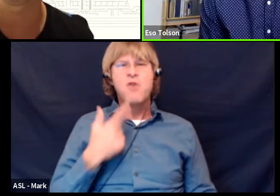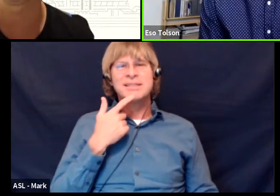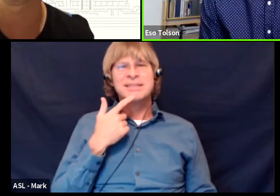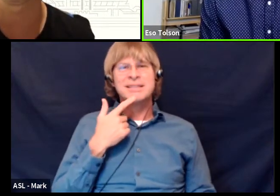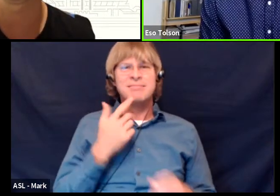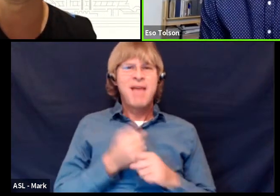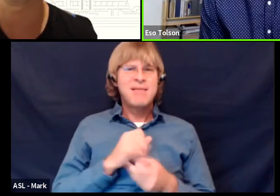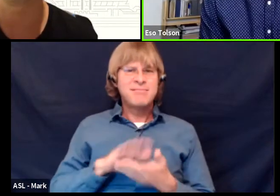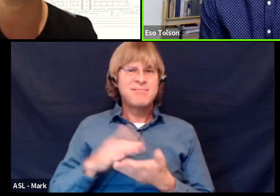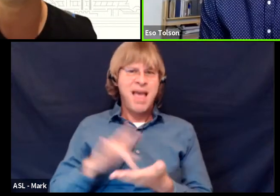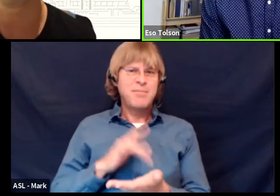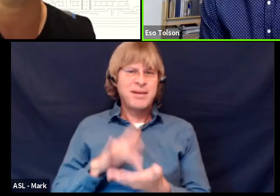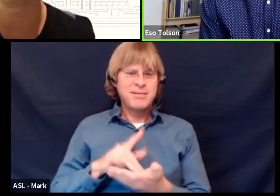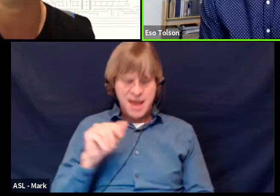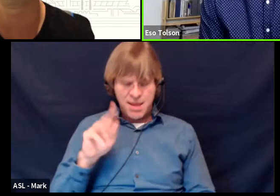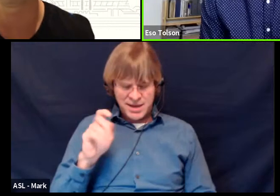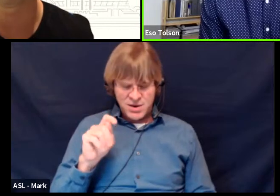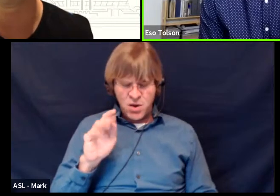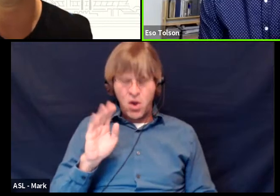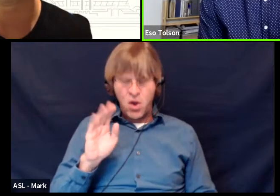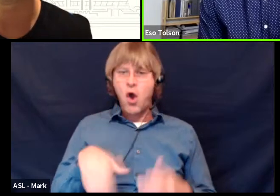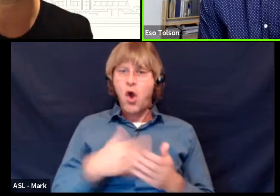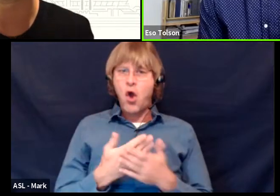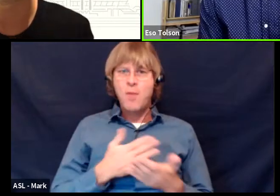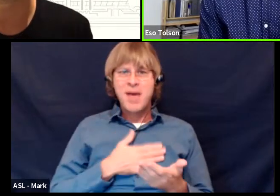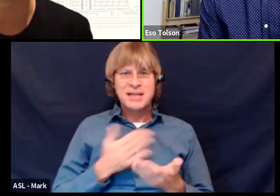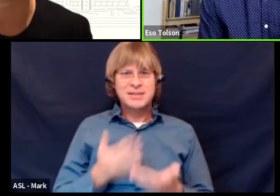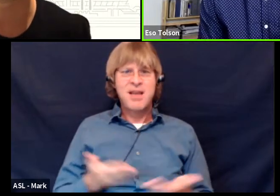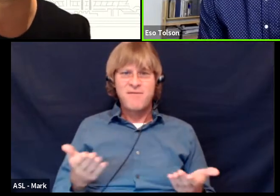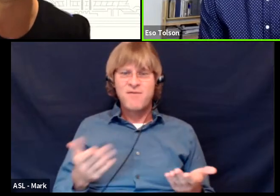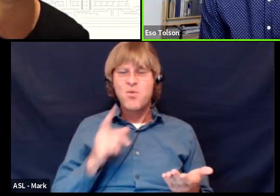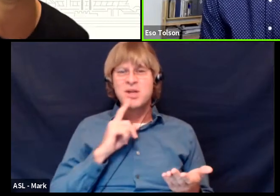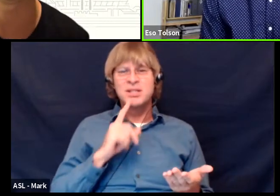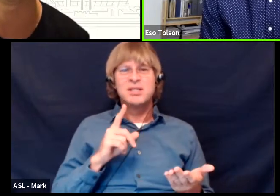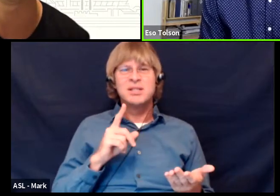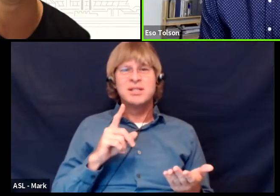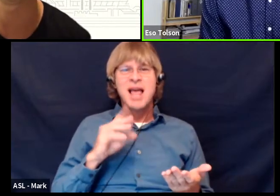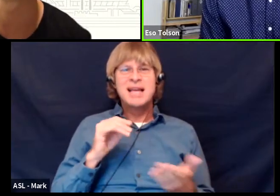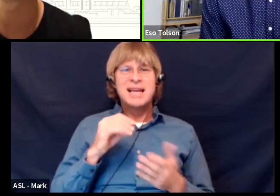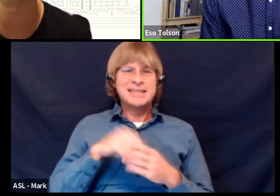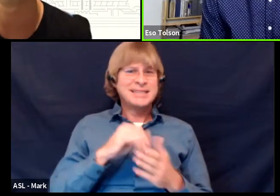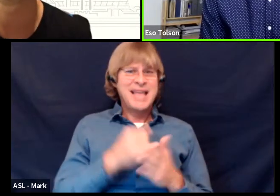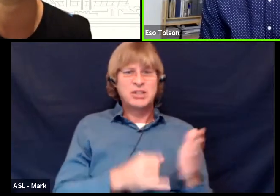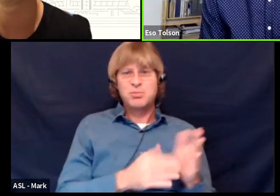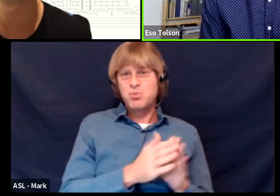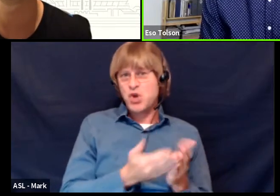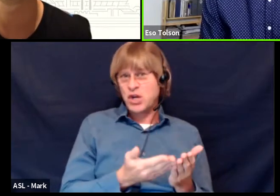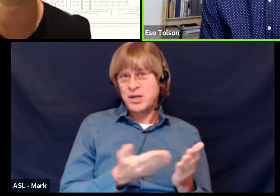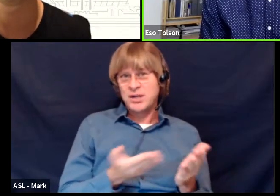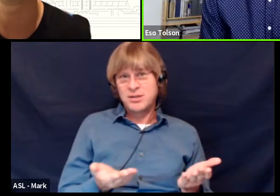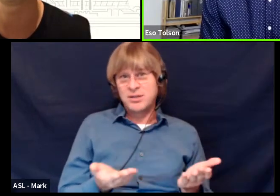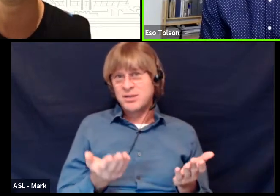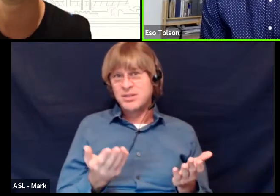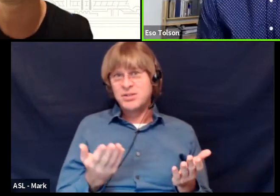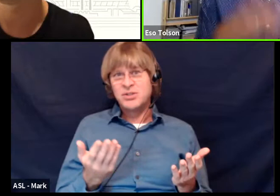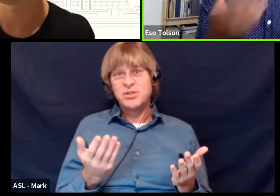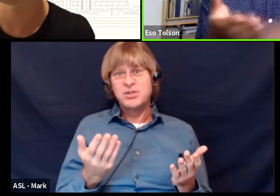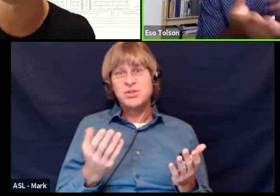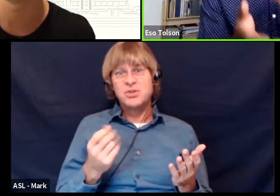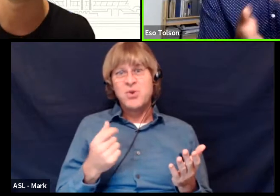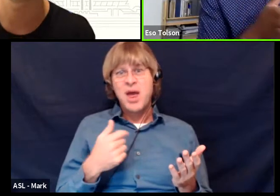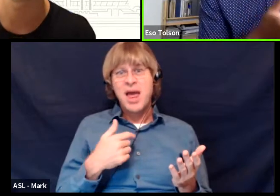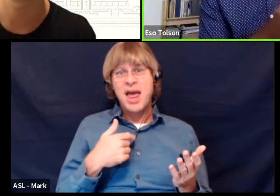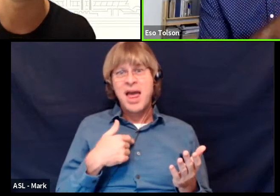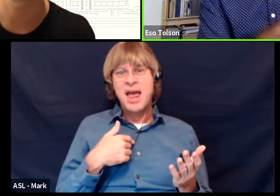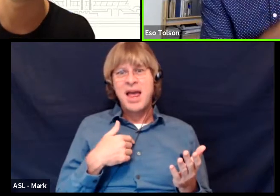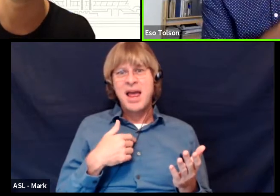a tablet, right? All of my stuff was in my sketchbook. And so I